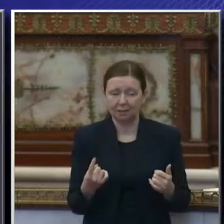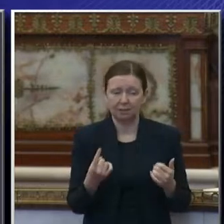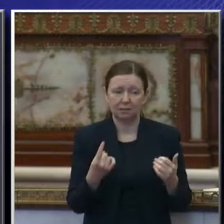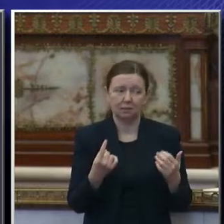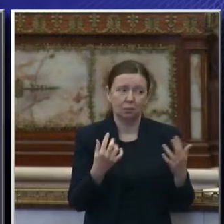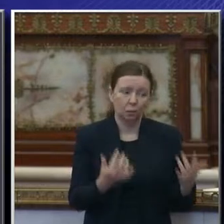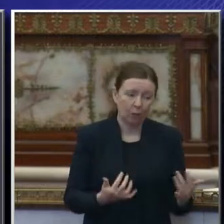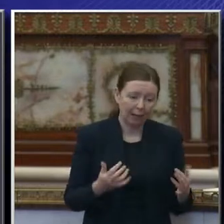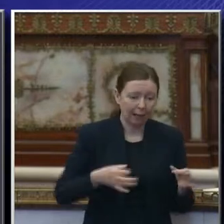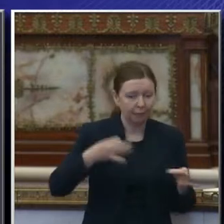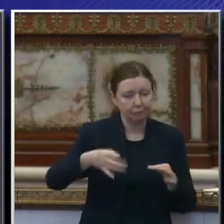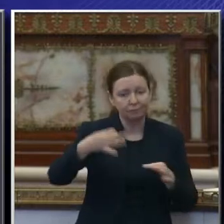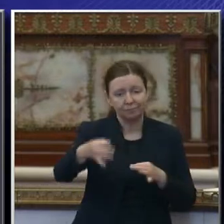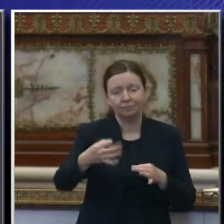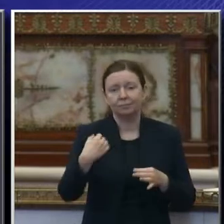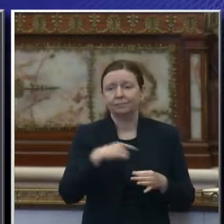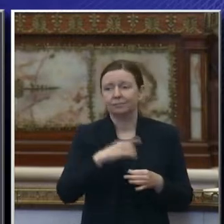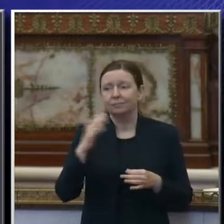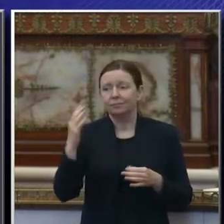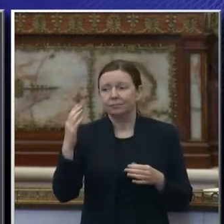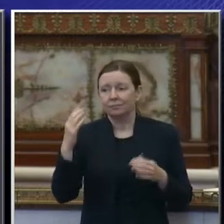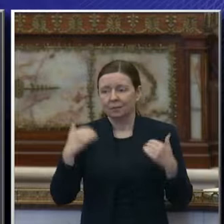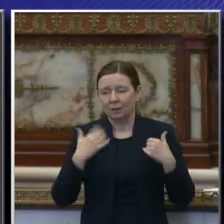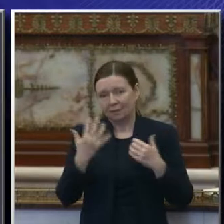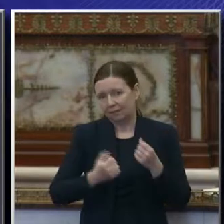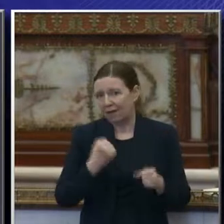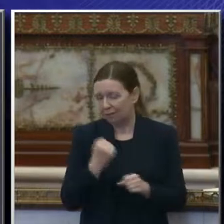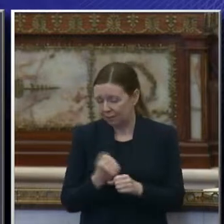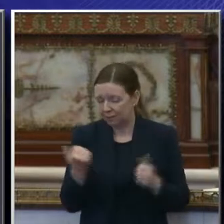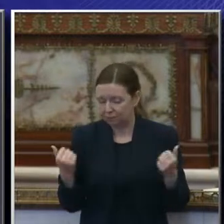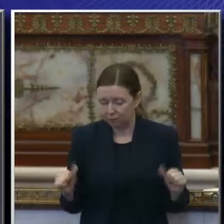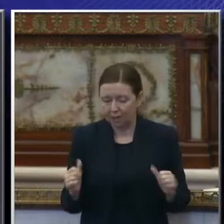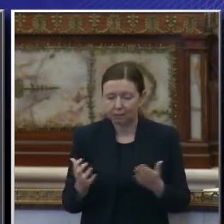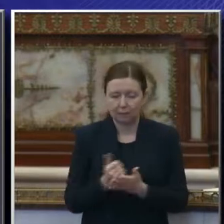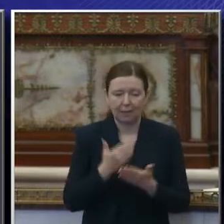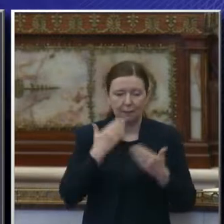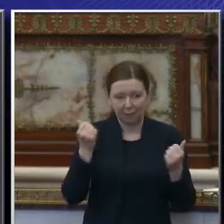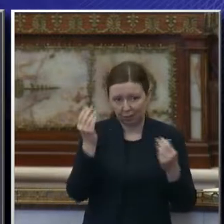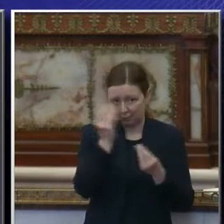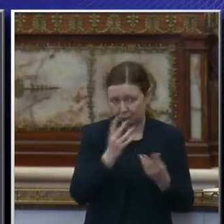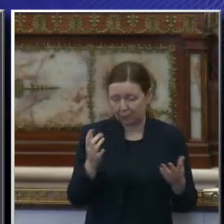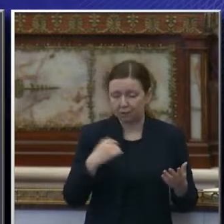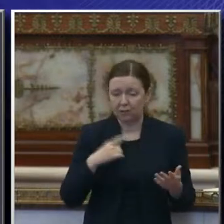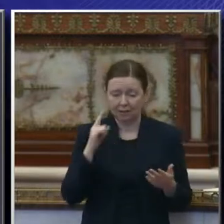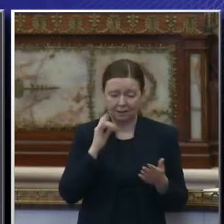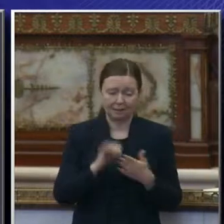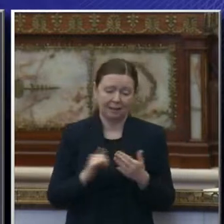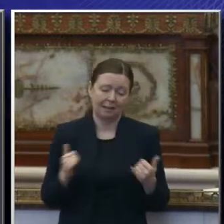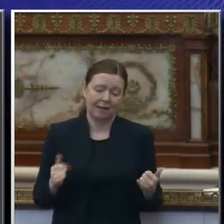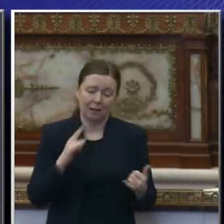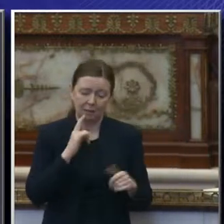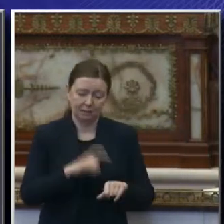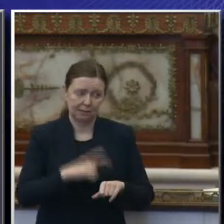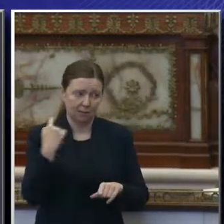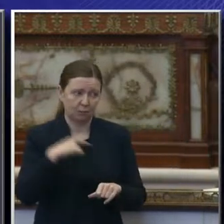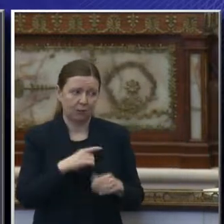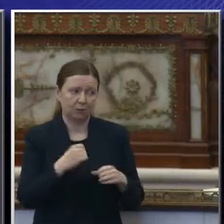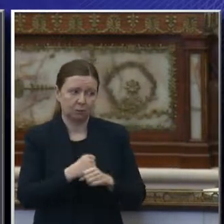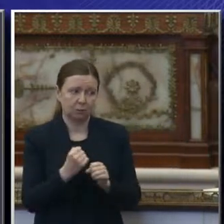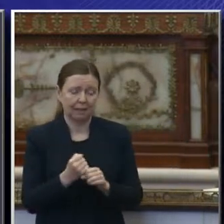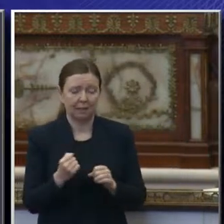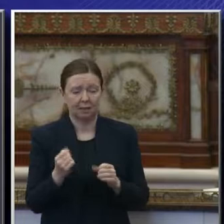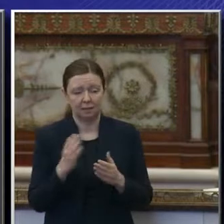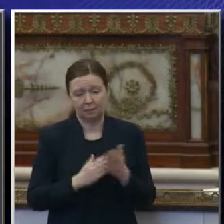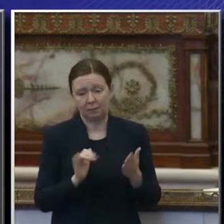or, we know we've had 5 years of trying to get better information. And I think, now is the time for us to strengthen some of